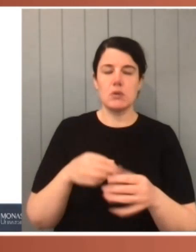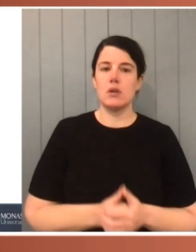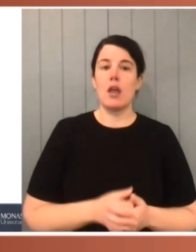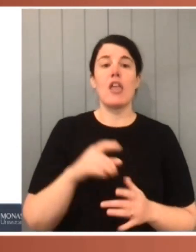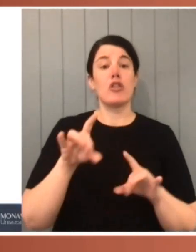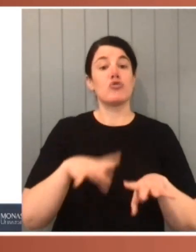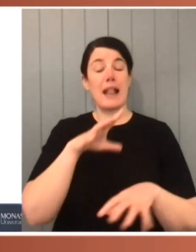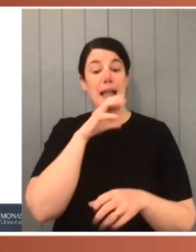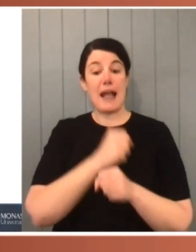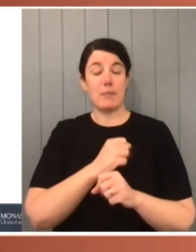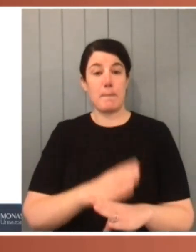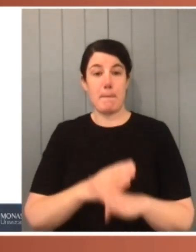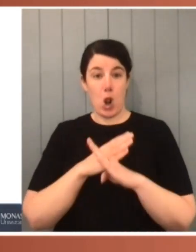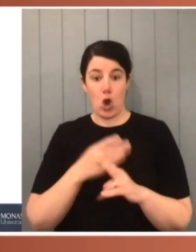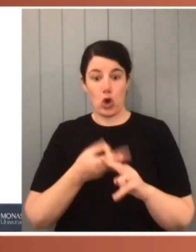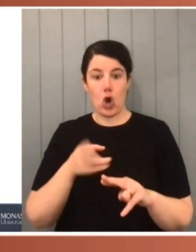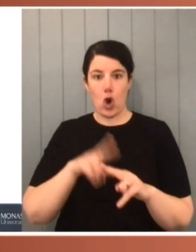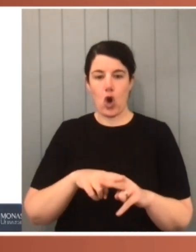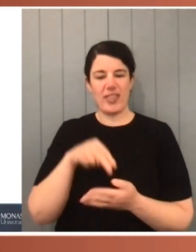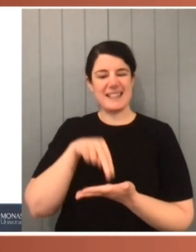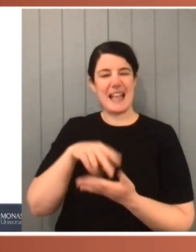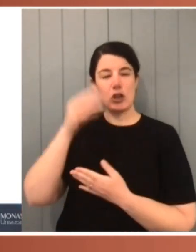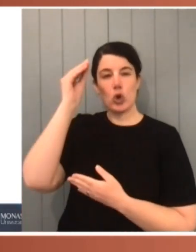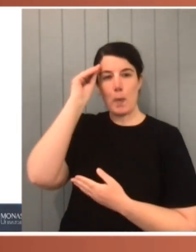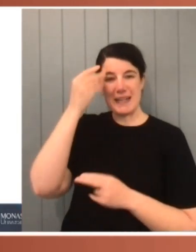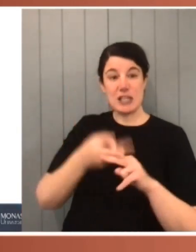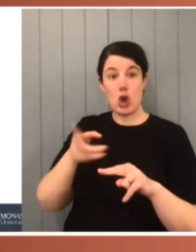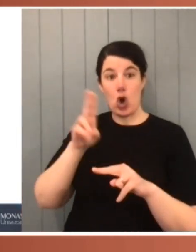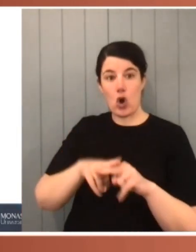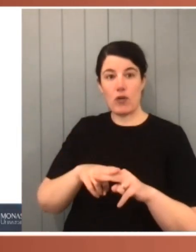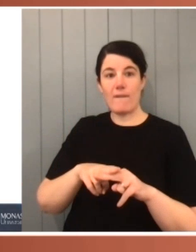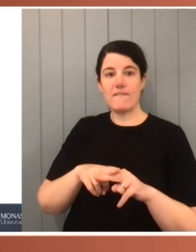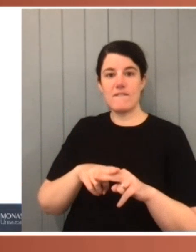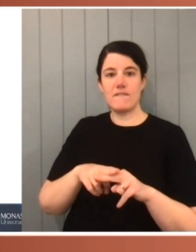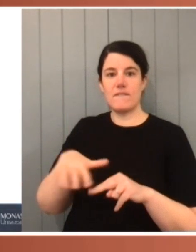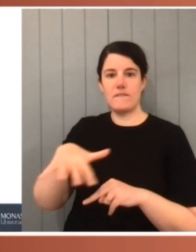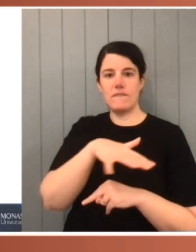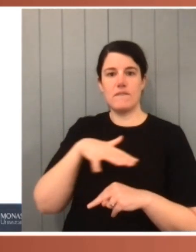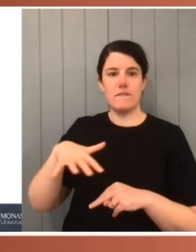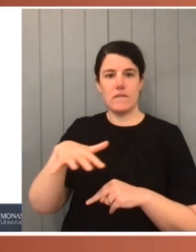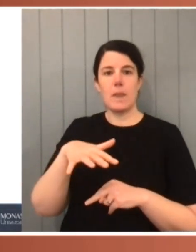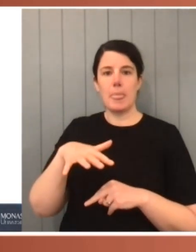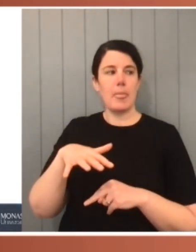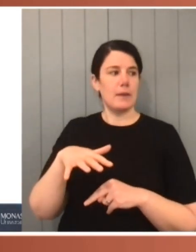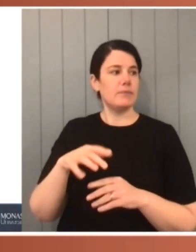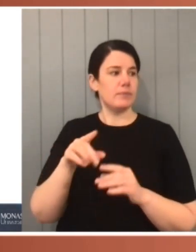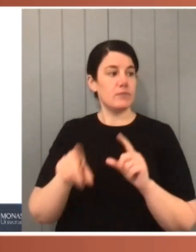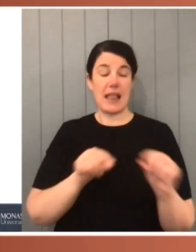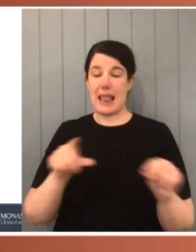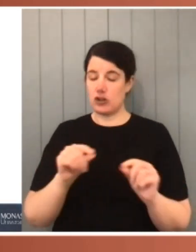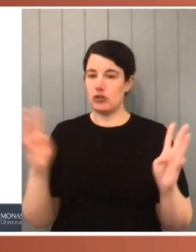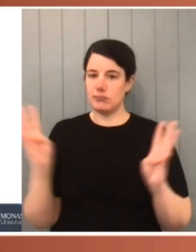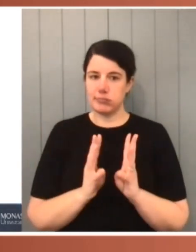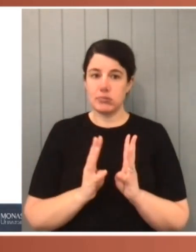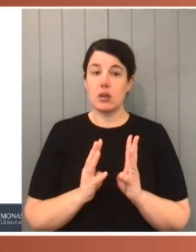on the Joint Standing Committee on Electoral Matters, JSEM, which included Minchin, recommended an end to